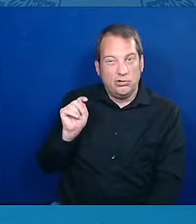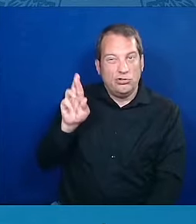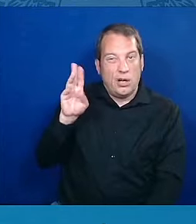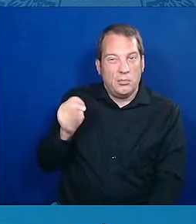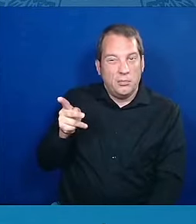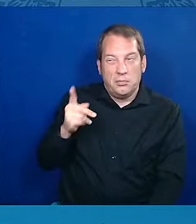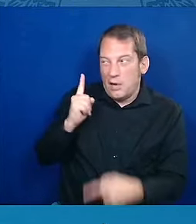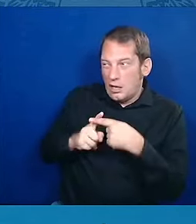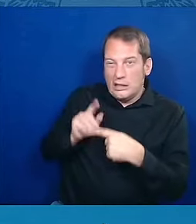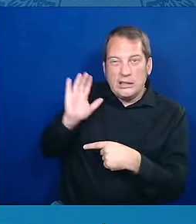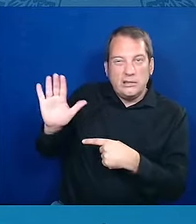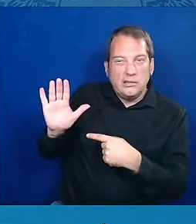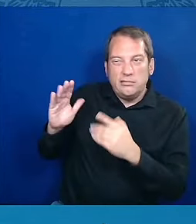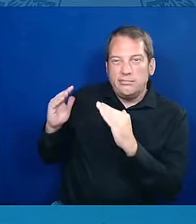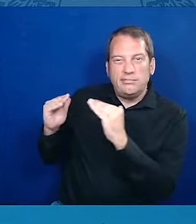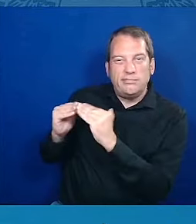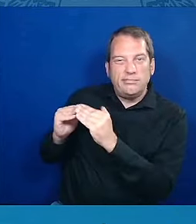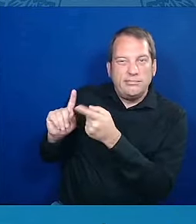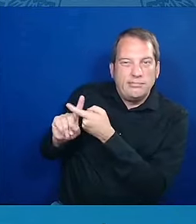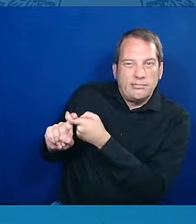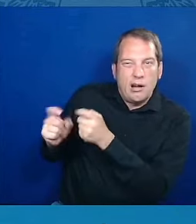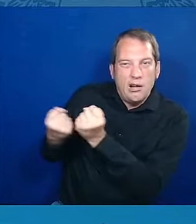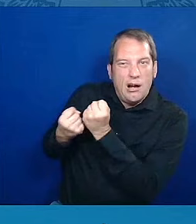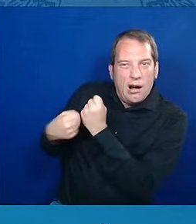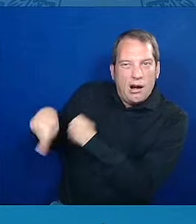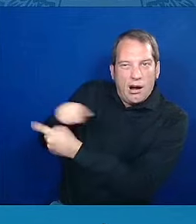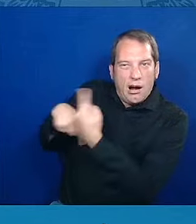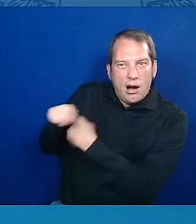trickle-down economic policies,